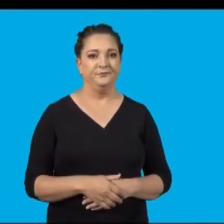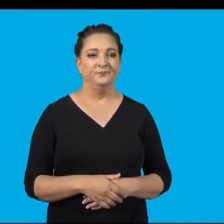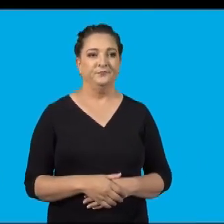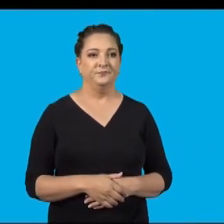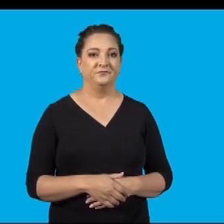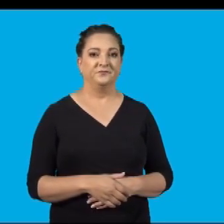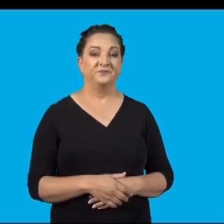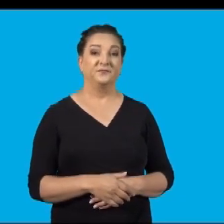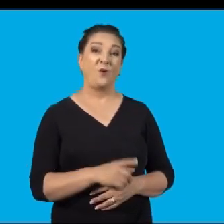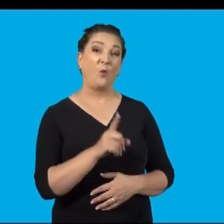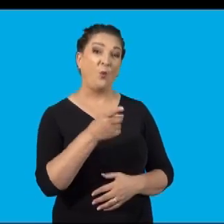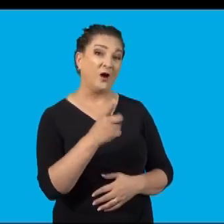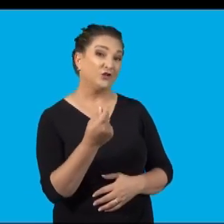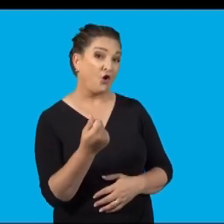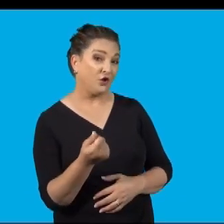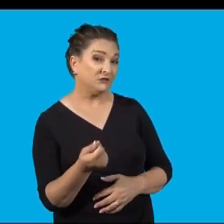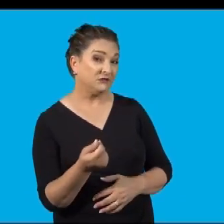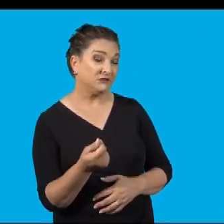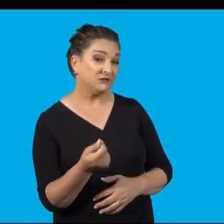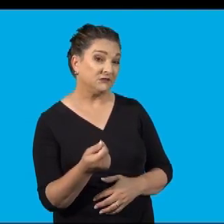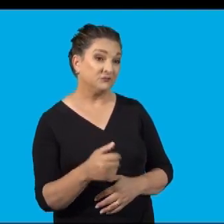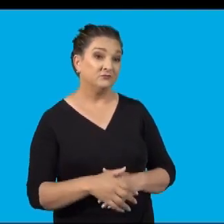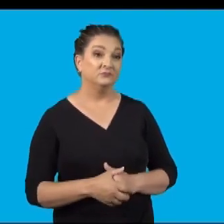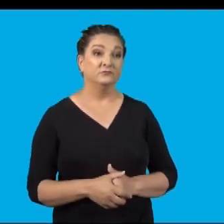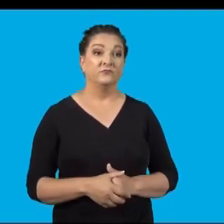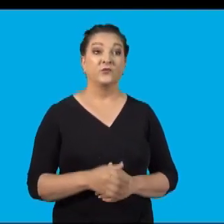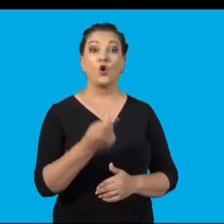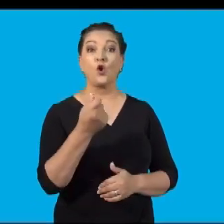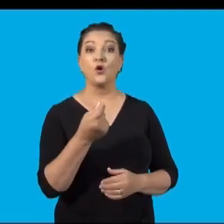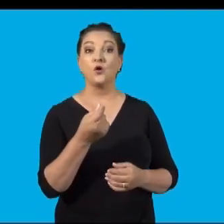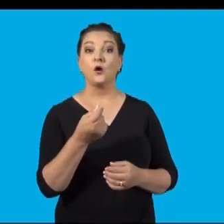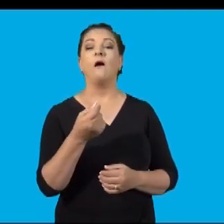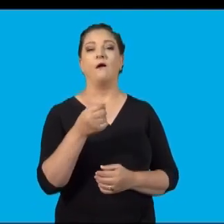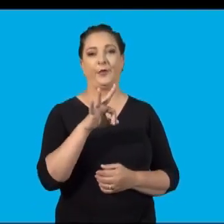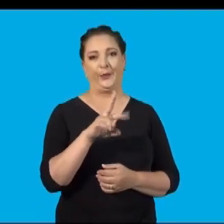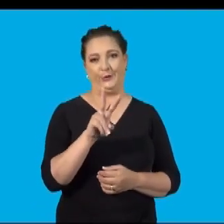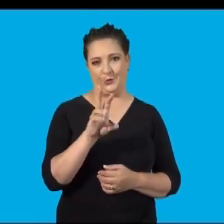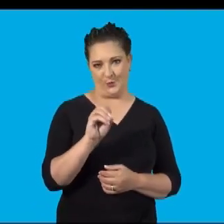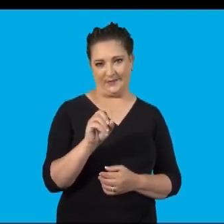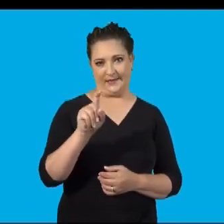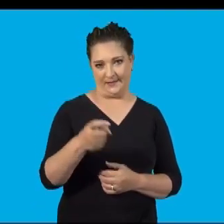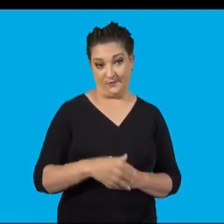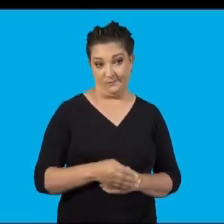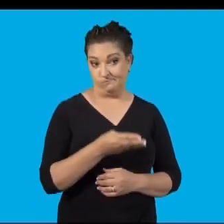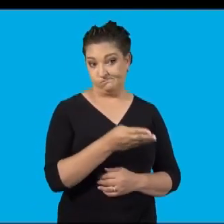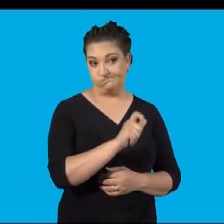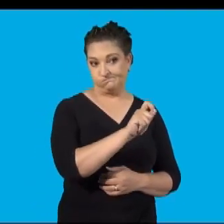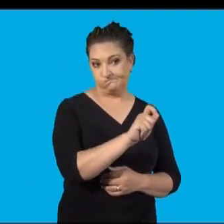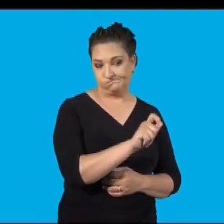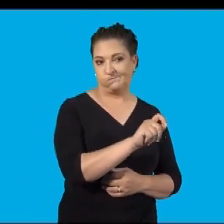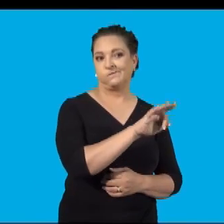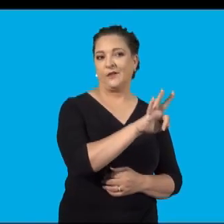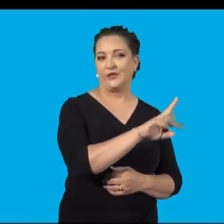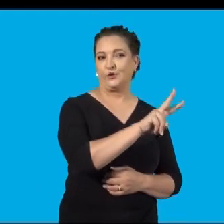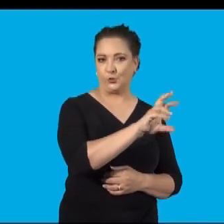Equipment. What was the cost price of this equipment? There it is. Cost price, 320,000. So I'll